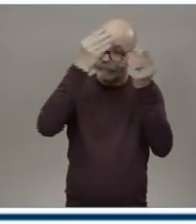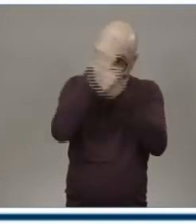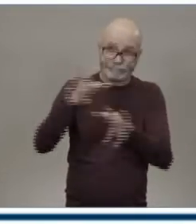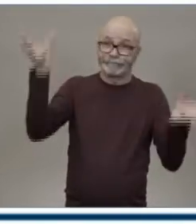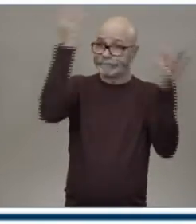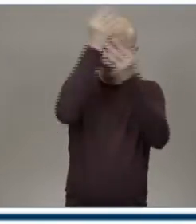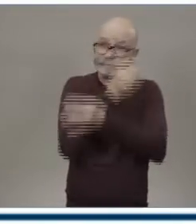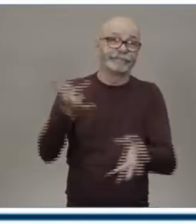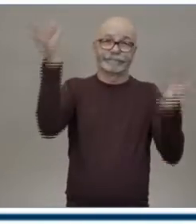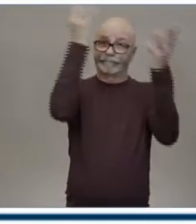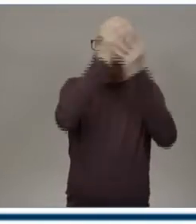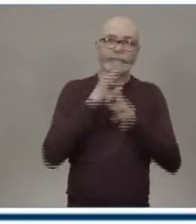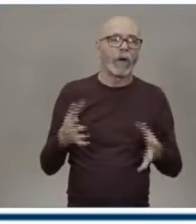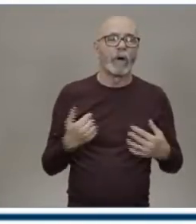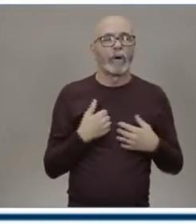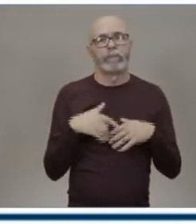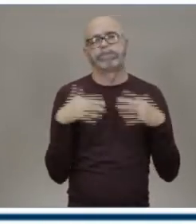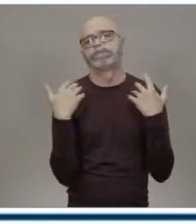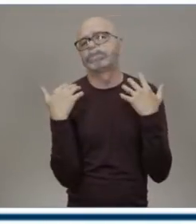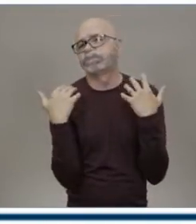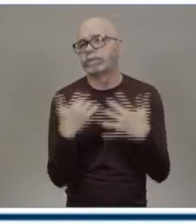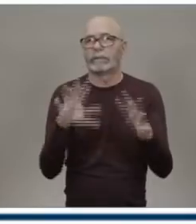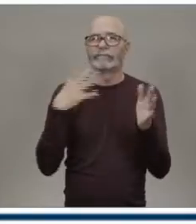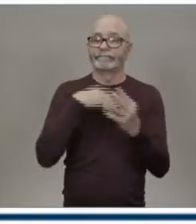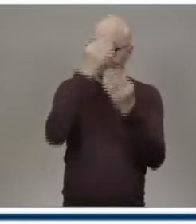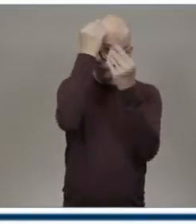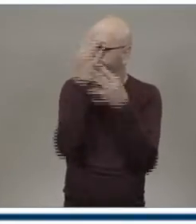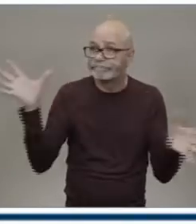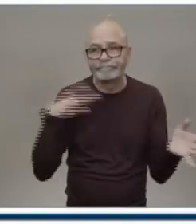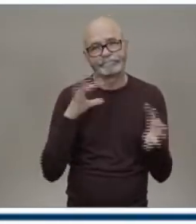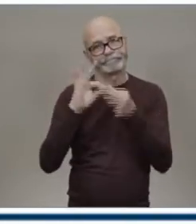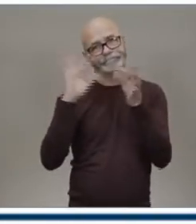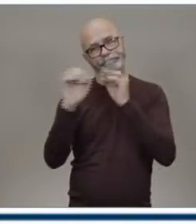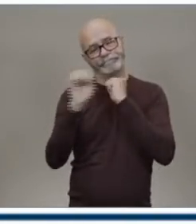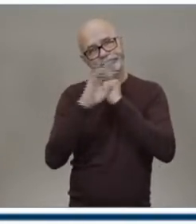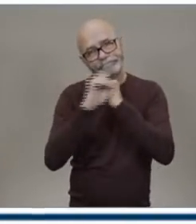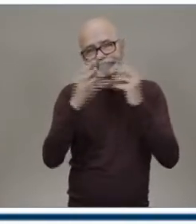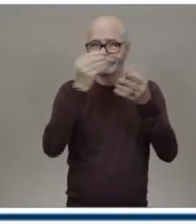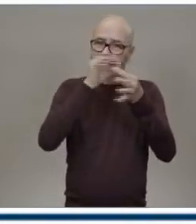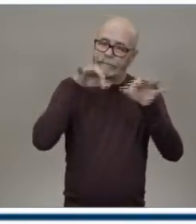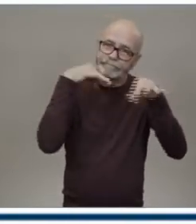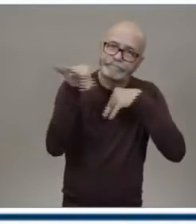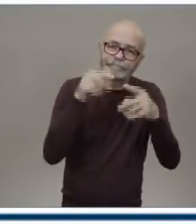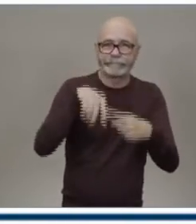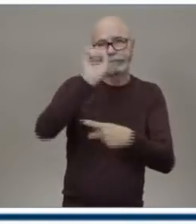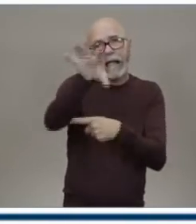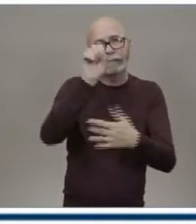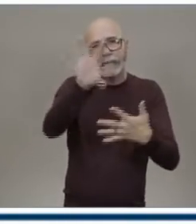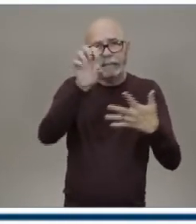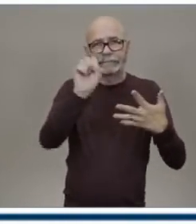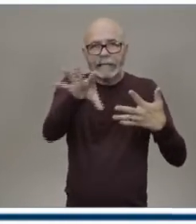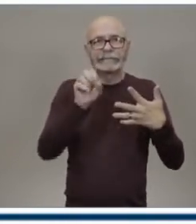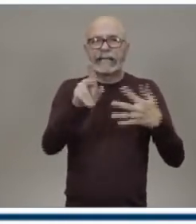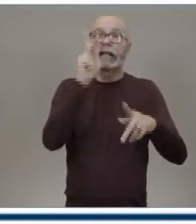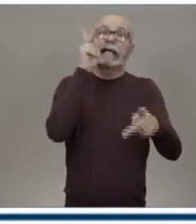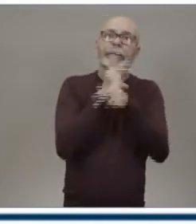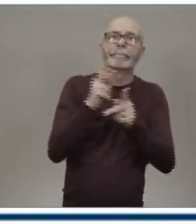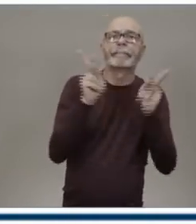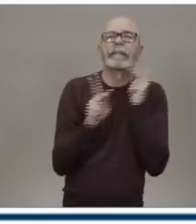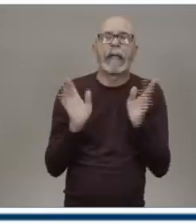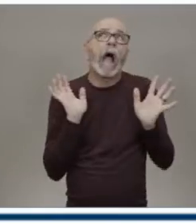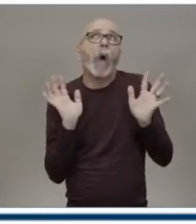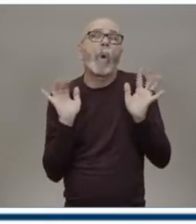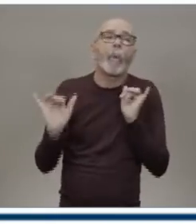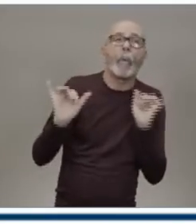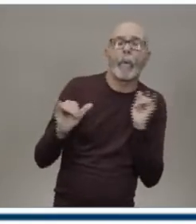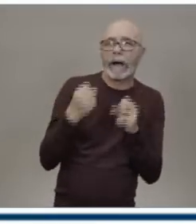frank and open with Nova Scotians, providing you with up-to-date information to keep yourselves and others safe. We've also